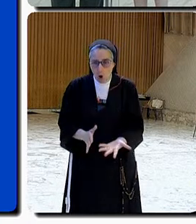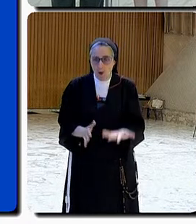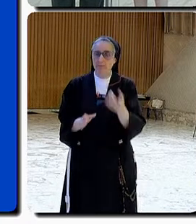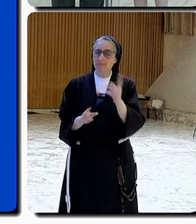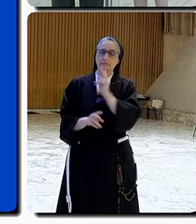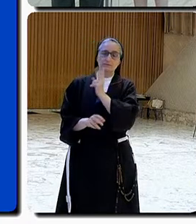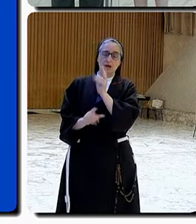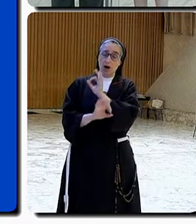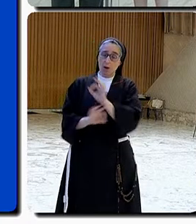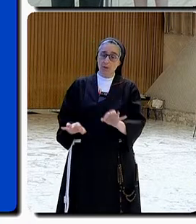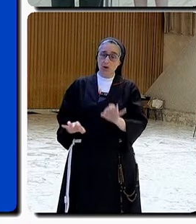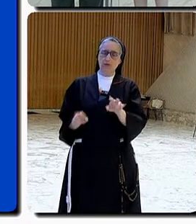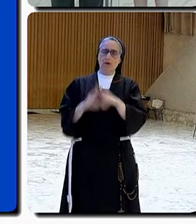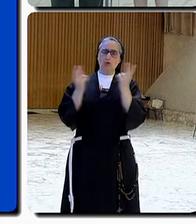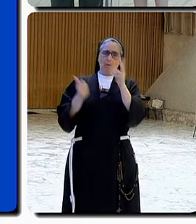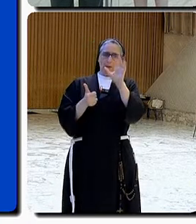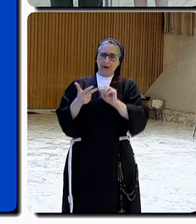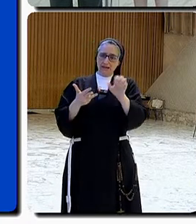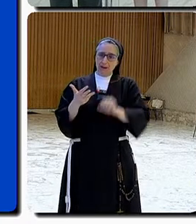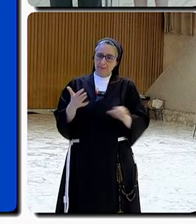for families at